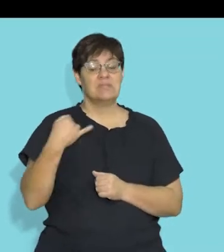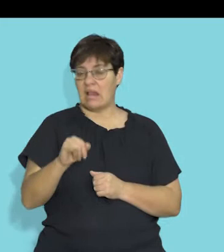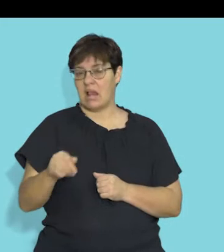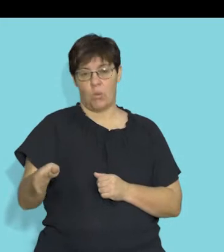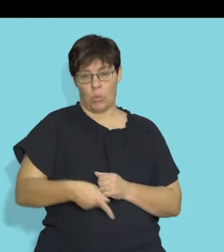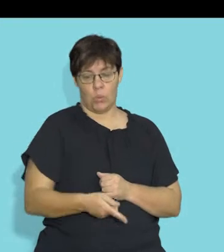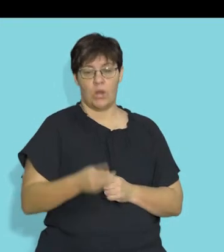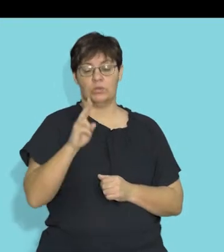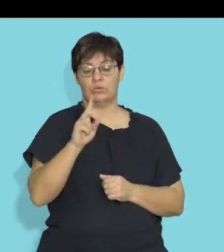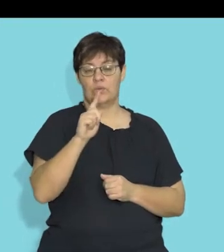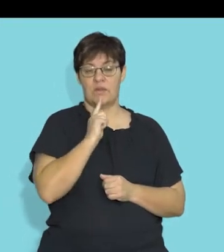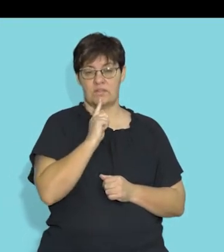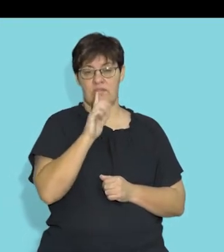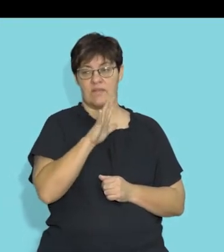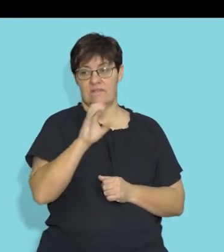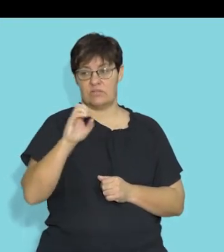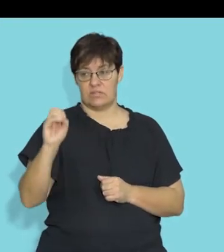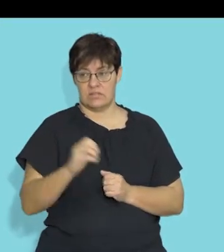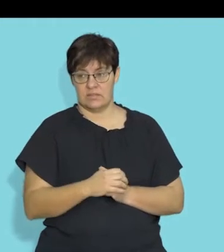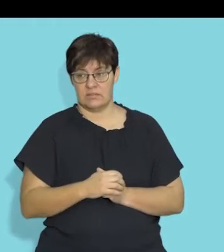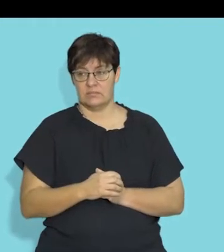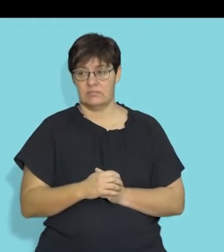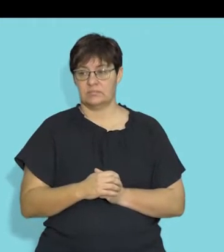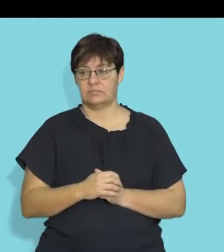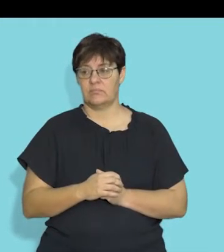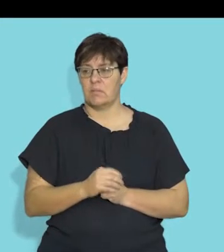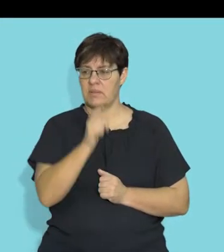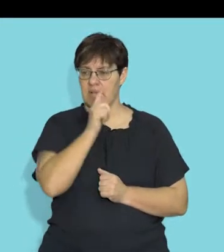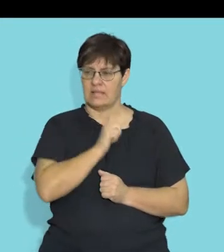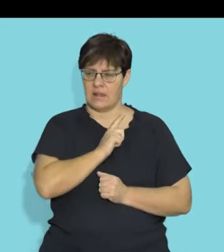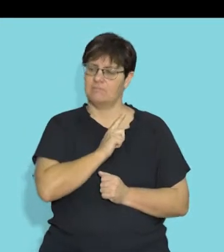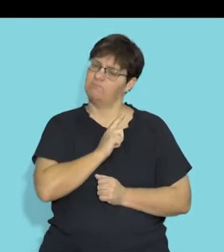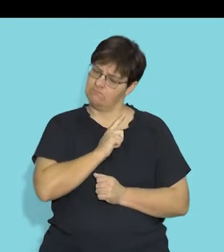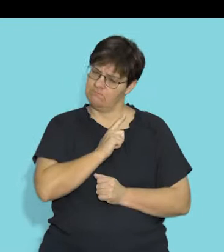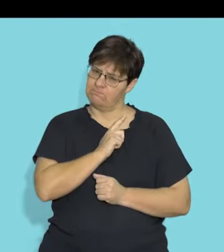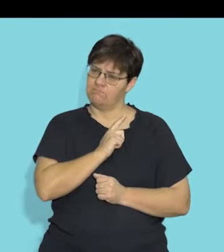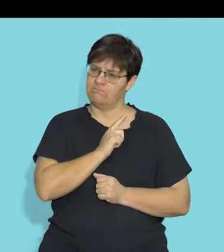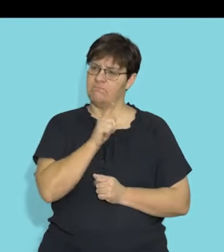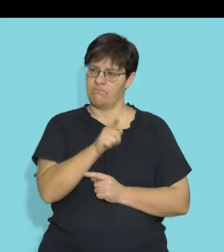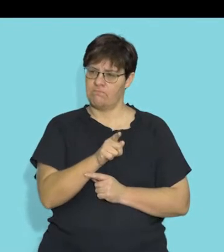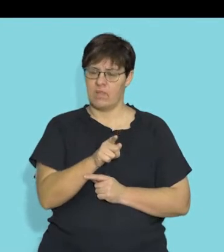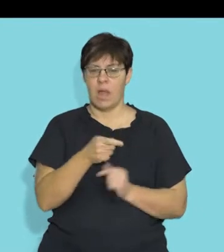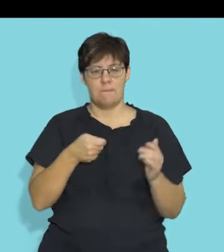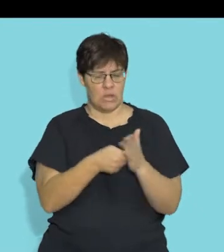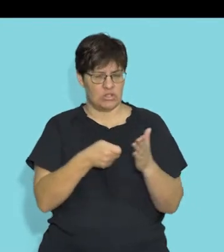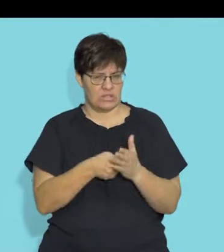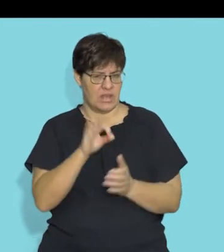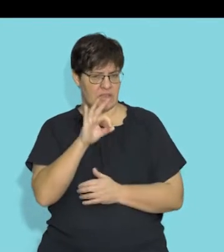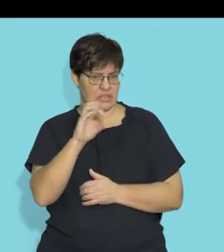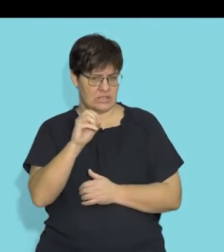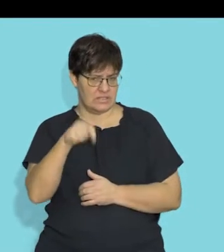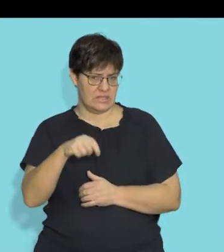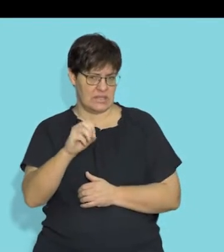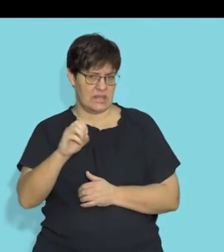2,500. So therefore, when you're doing your calculation, immediately you tell yourself, right, there's my carriage and purchases, the figure